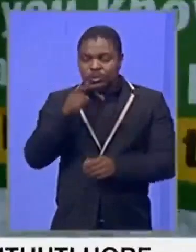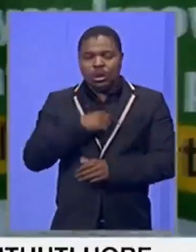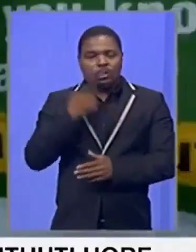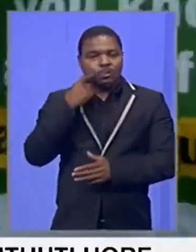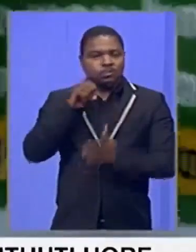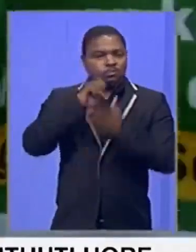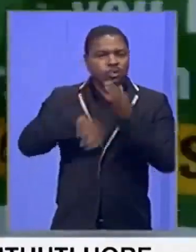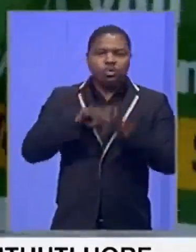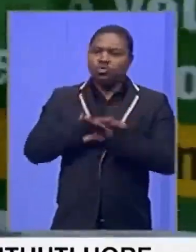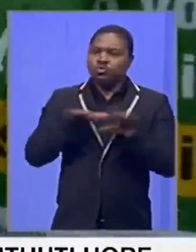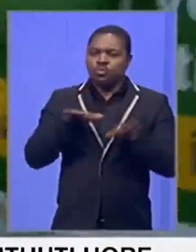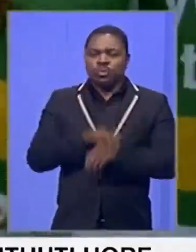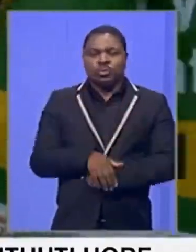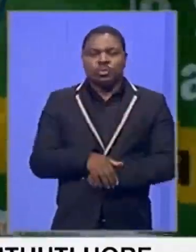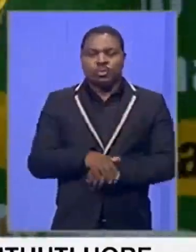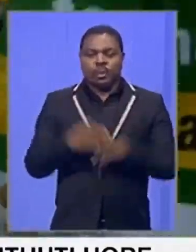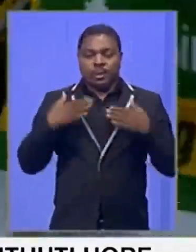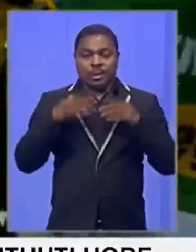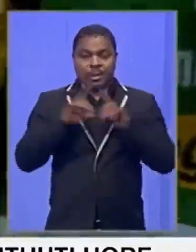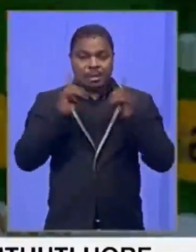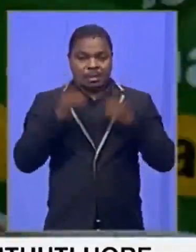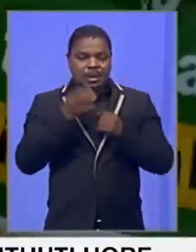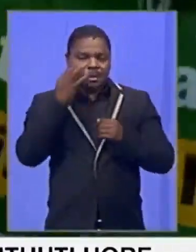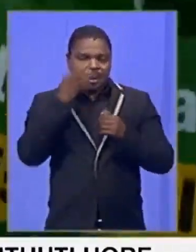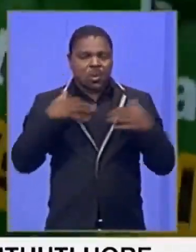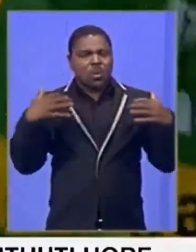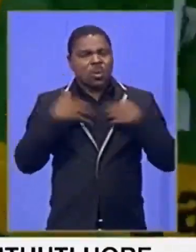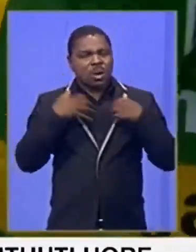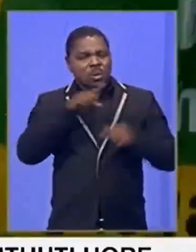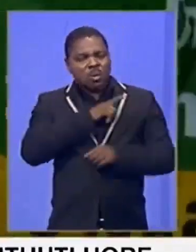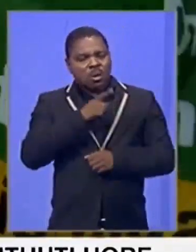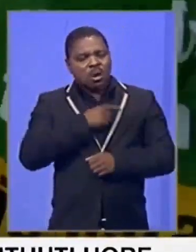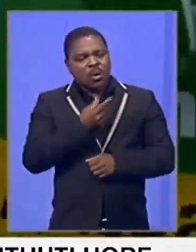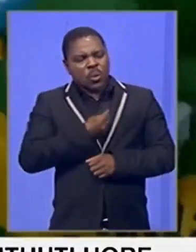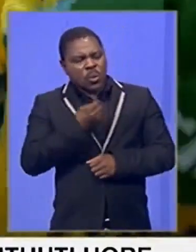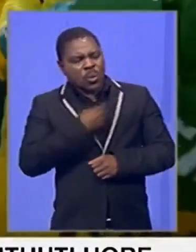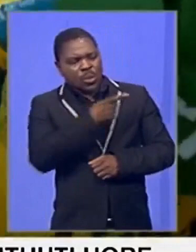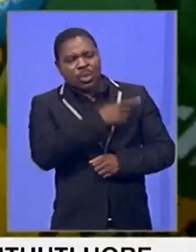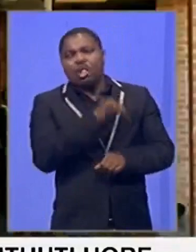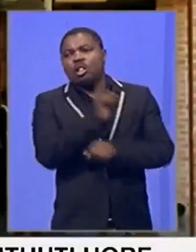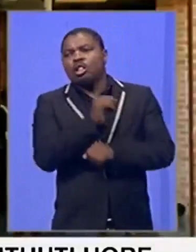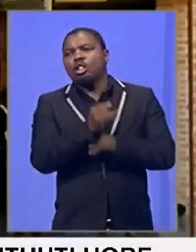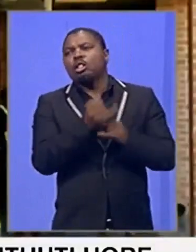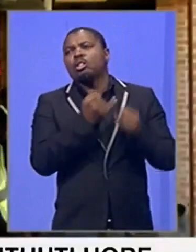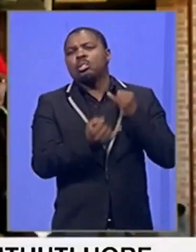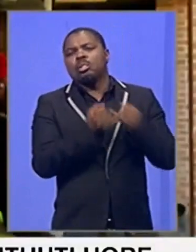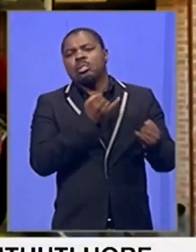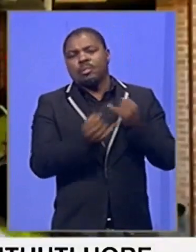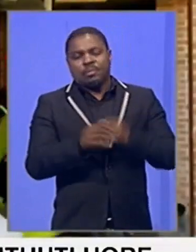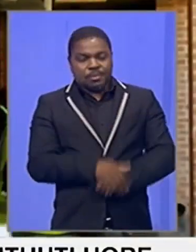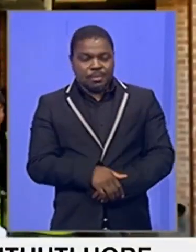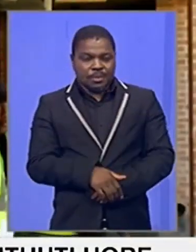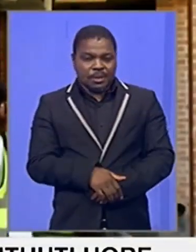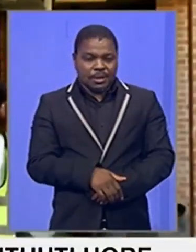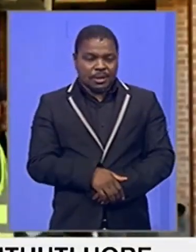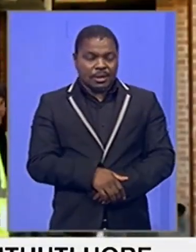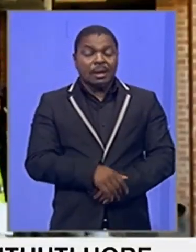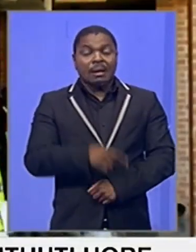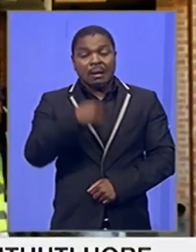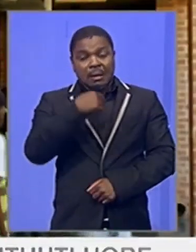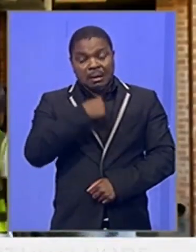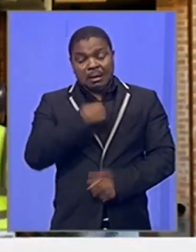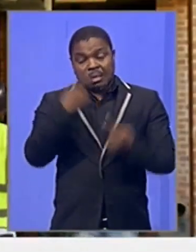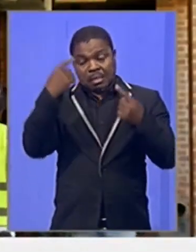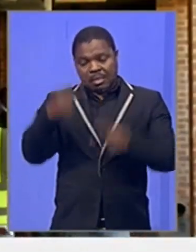bophelo le re le ngongoreiswa ke boitshwaro bo hlephileng hara batjha haholoholo thobalanong. We are here to